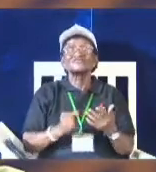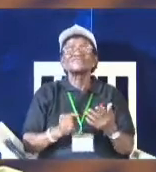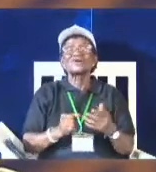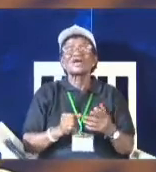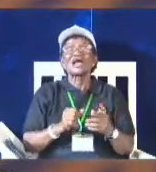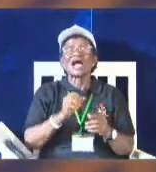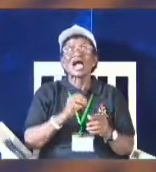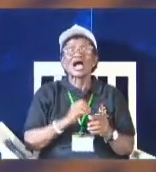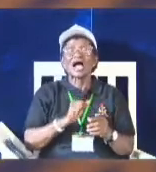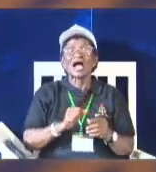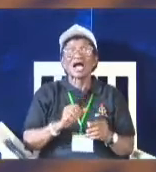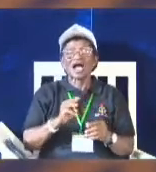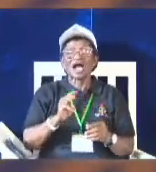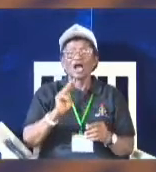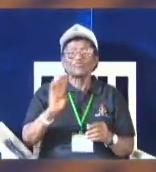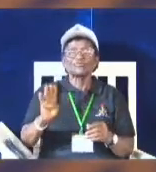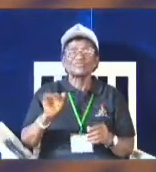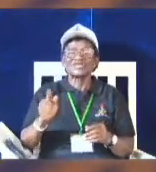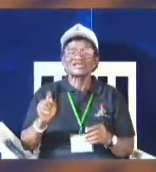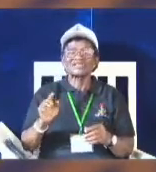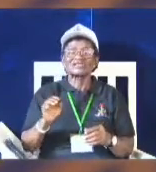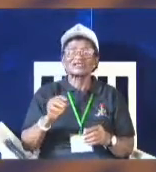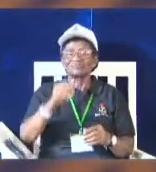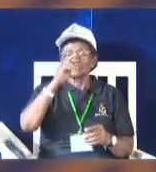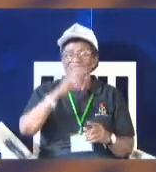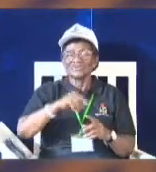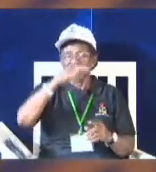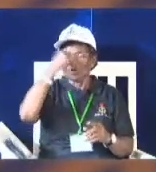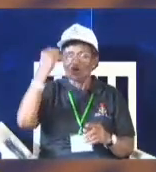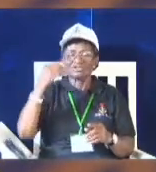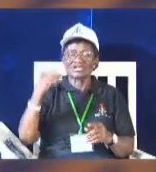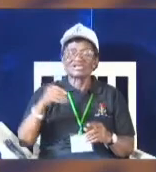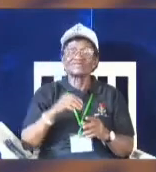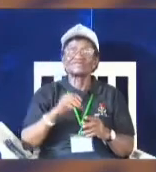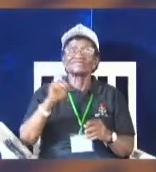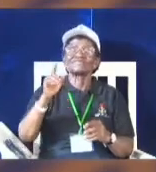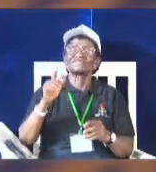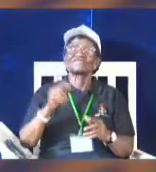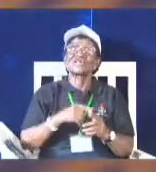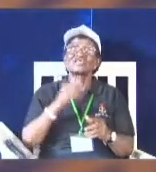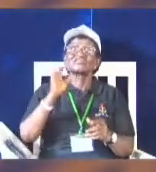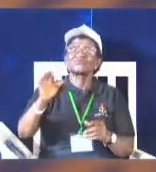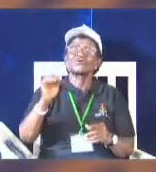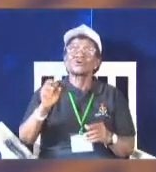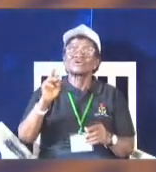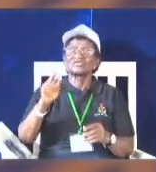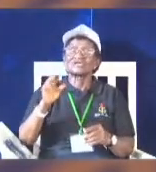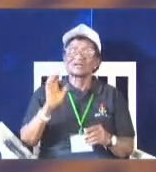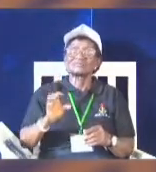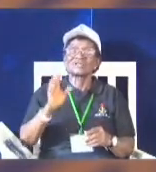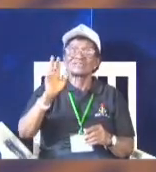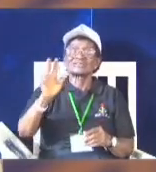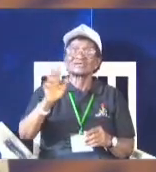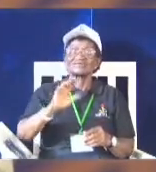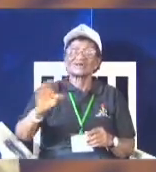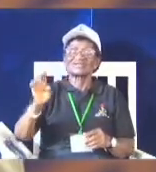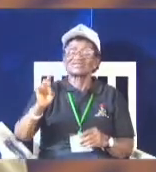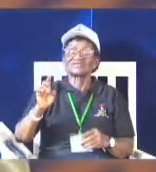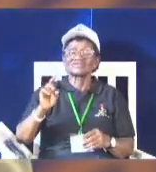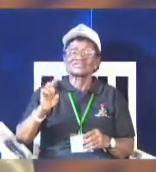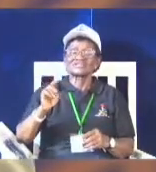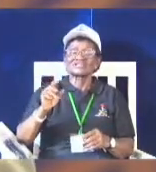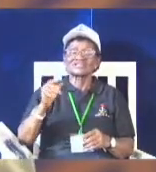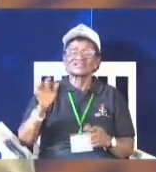Because in 1 Corinthians chapter 3 verse 17, 1 Corinthians 3 verse 17, the Bible may